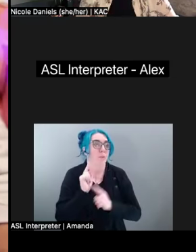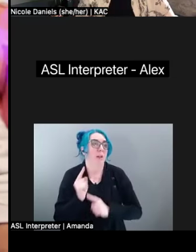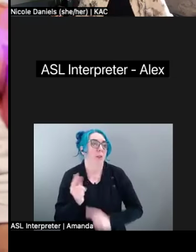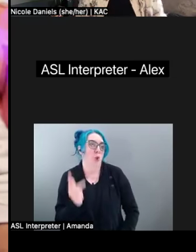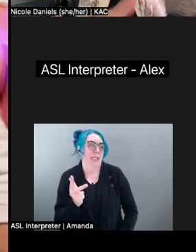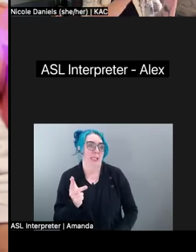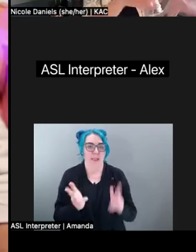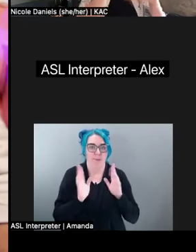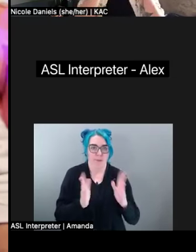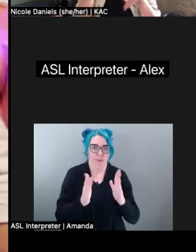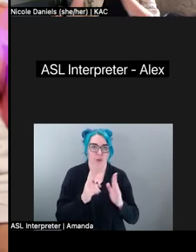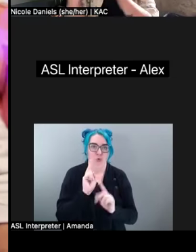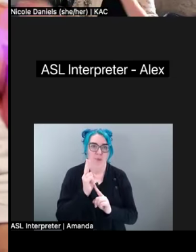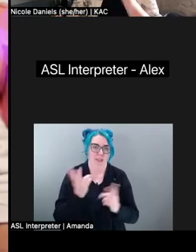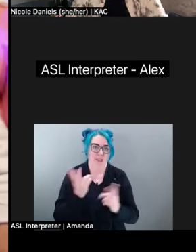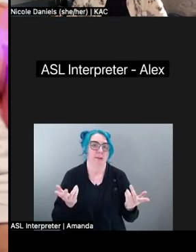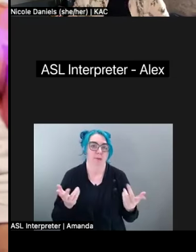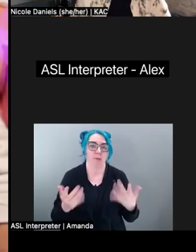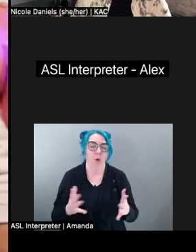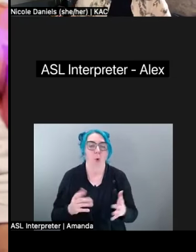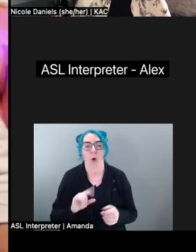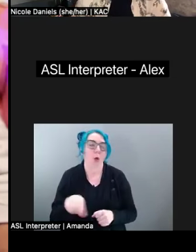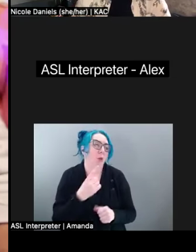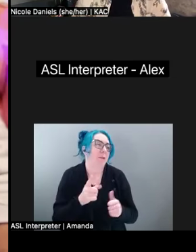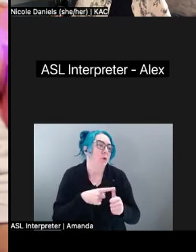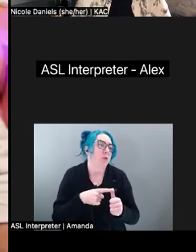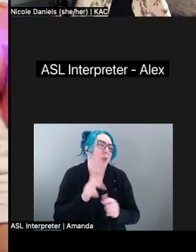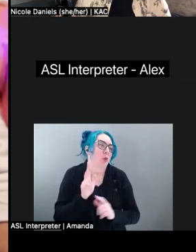the first, 2 minutes of this, 2 minutes of that, whatever.